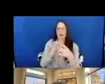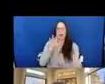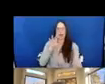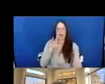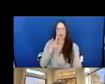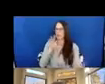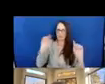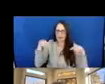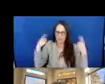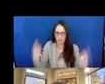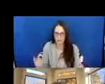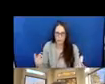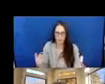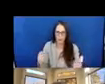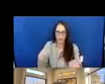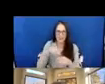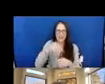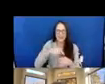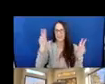window visit. Next slide.